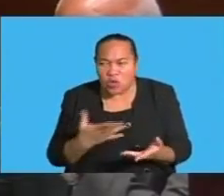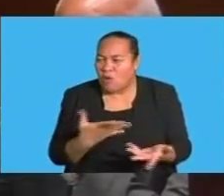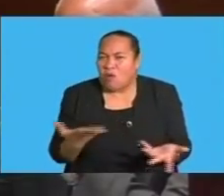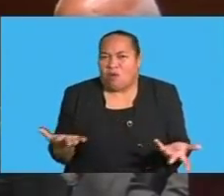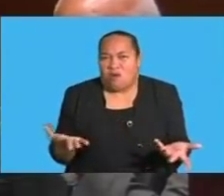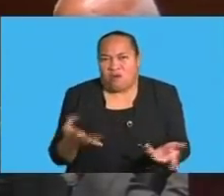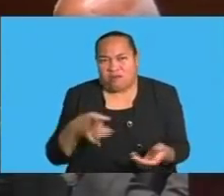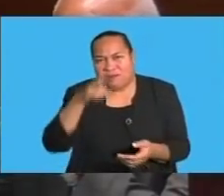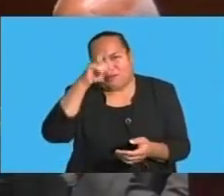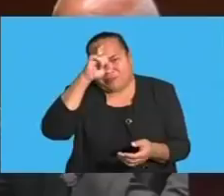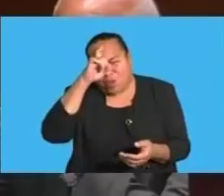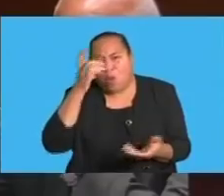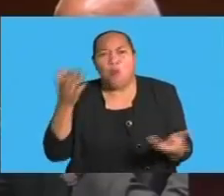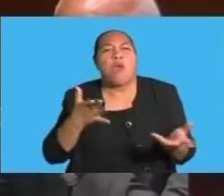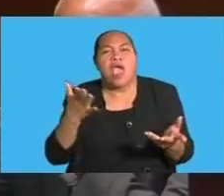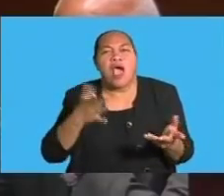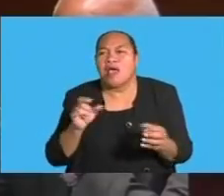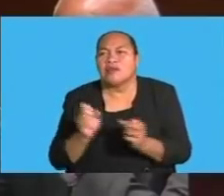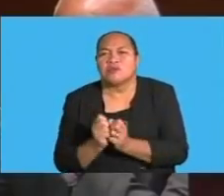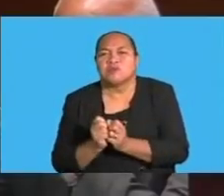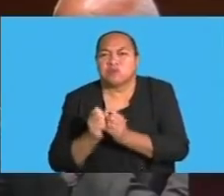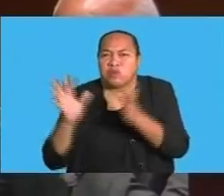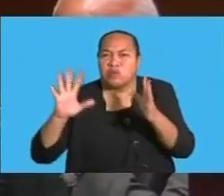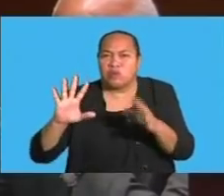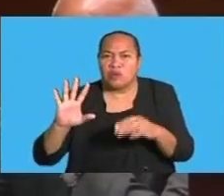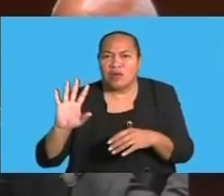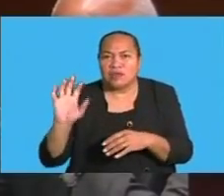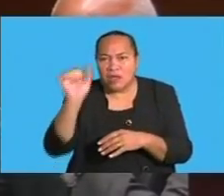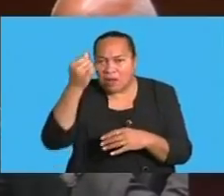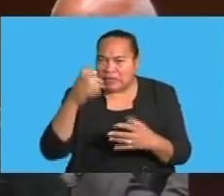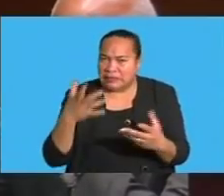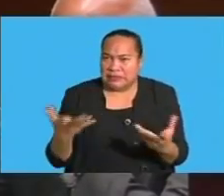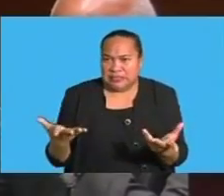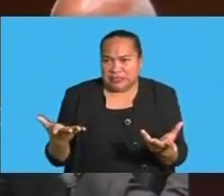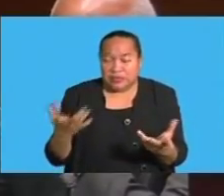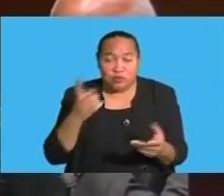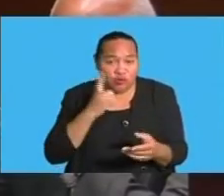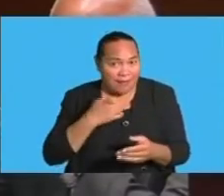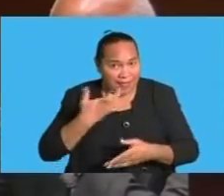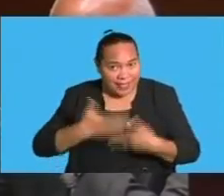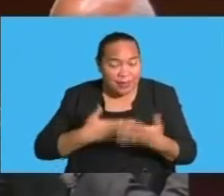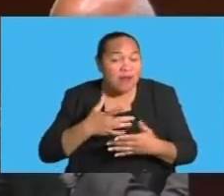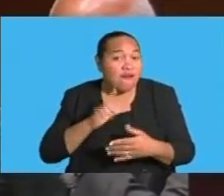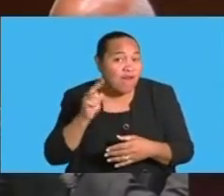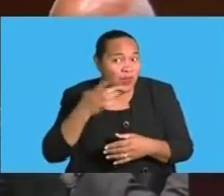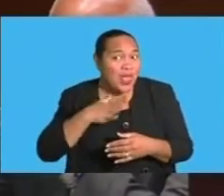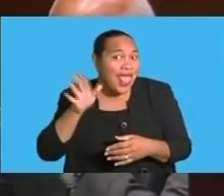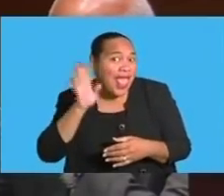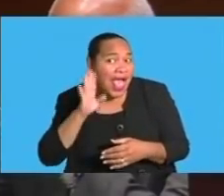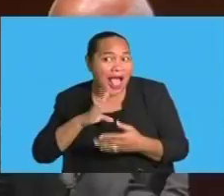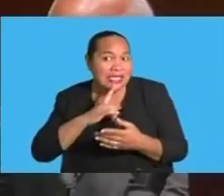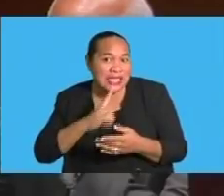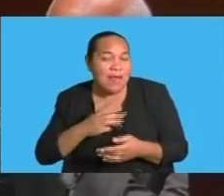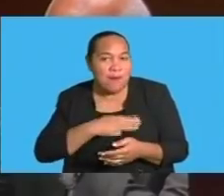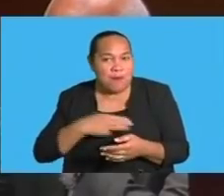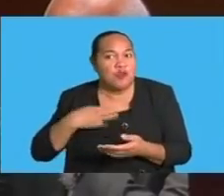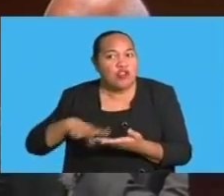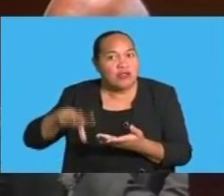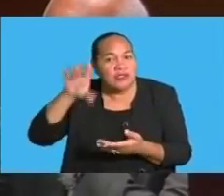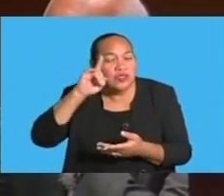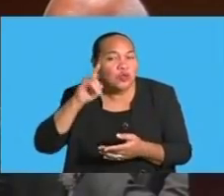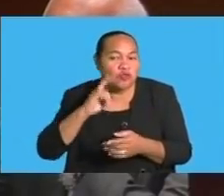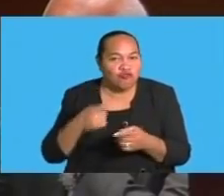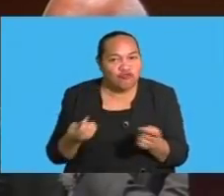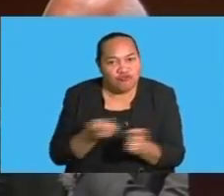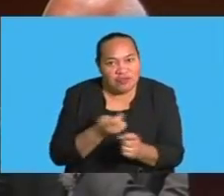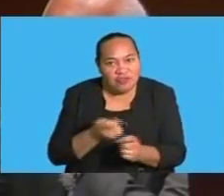boom? Why the decrease? Let me try to explain. Firstly, we hear the ministry is undergoing an organizational